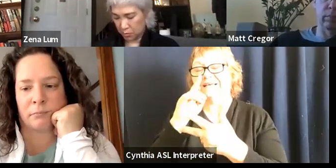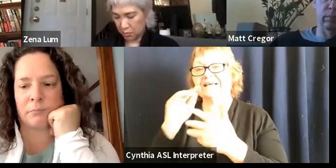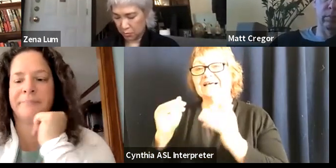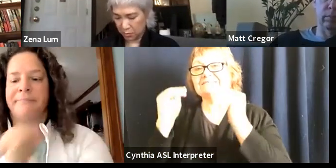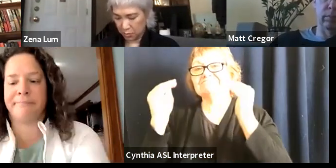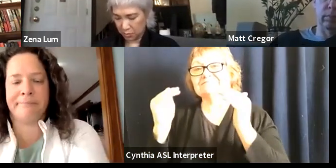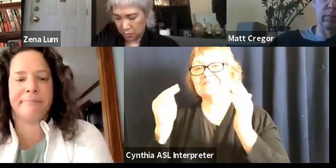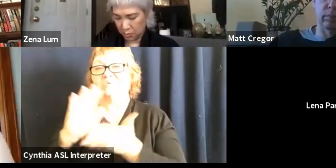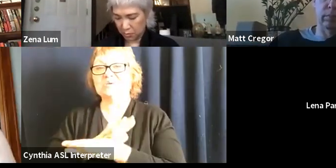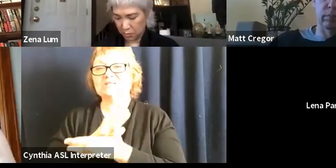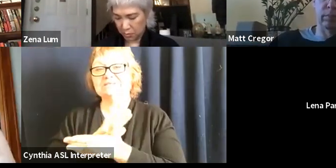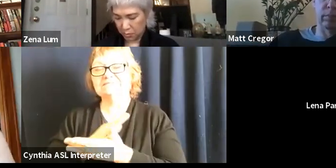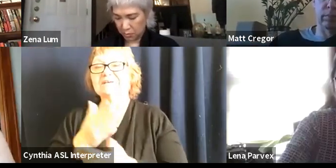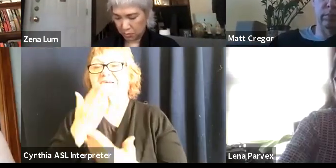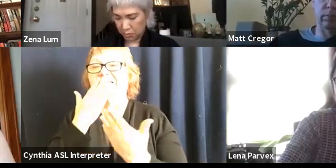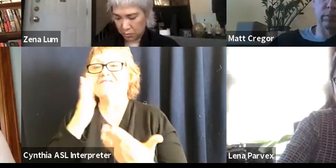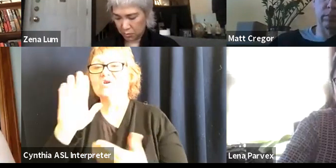time.